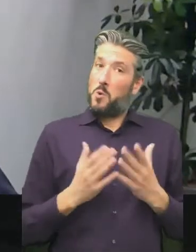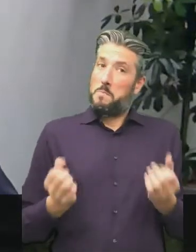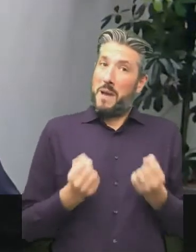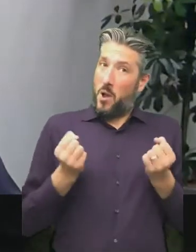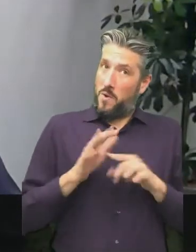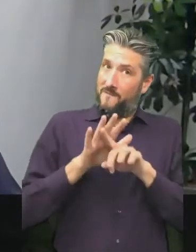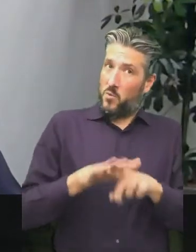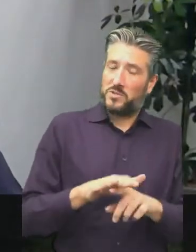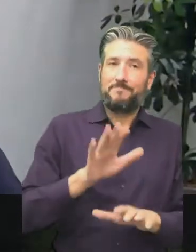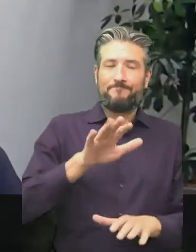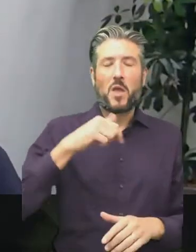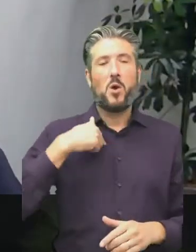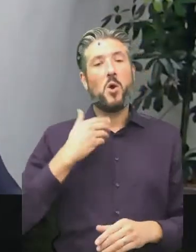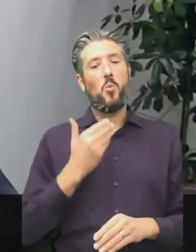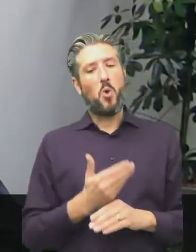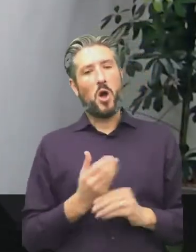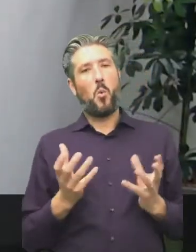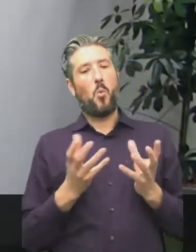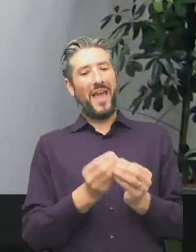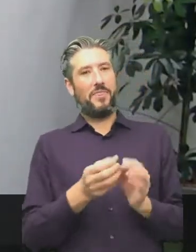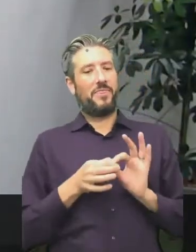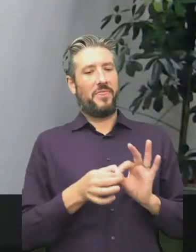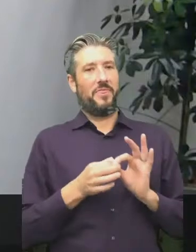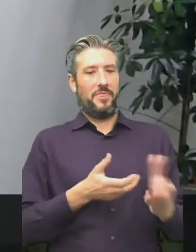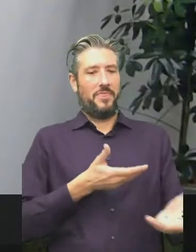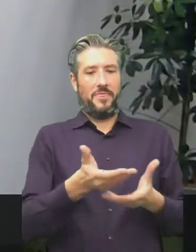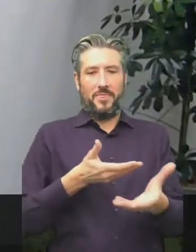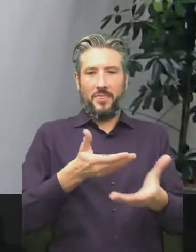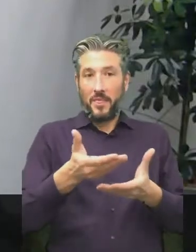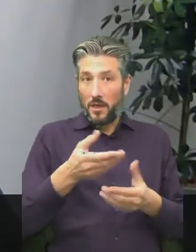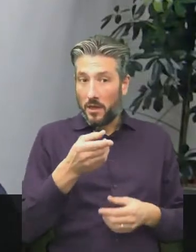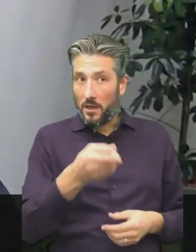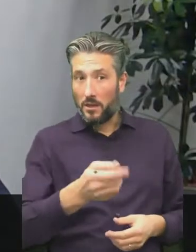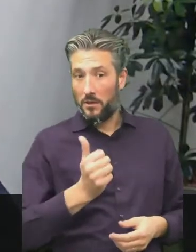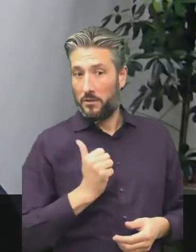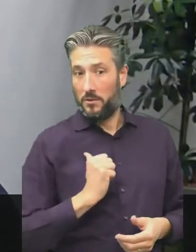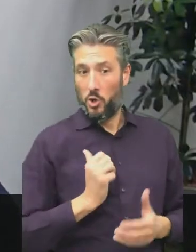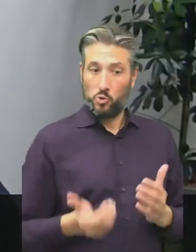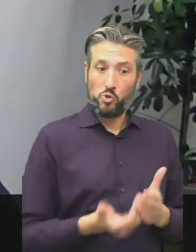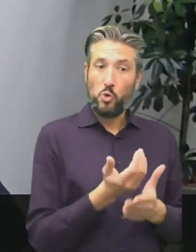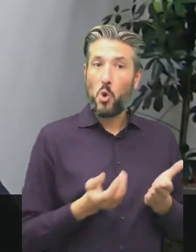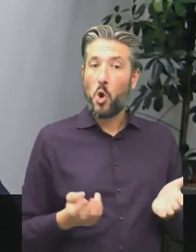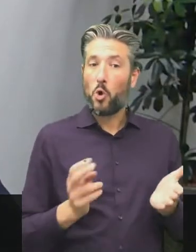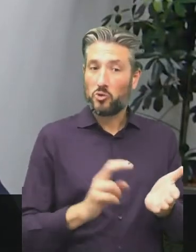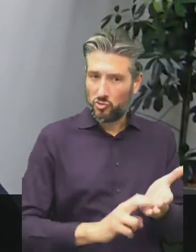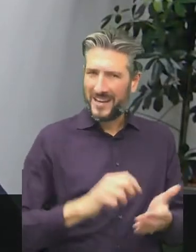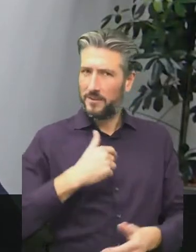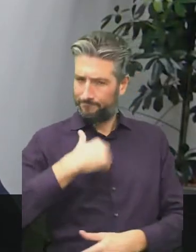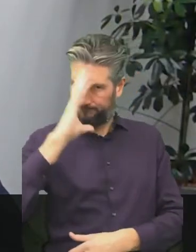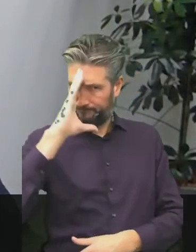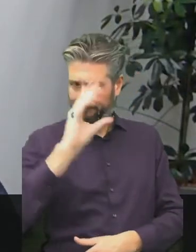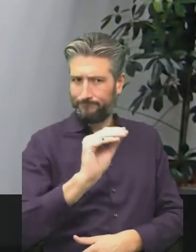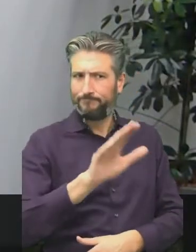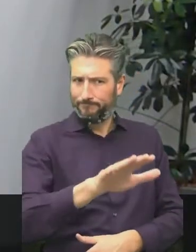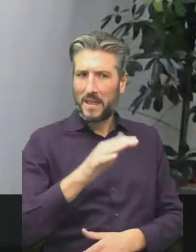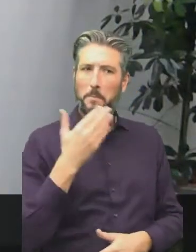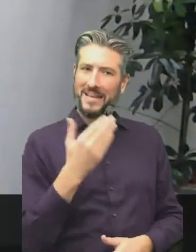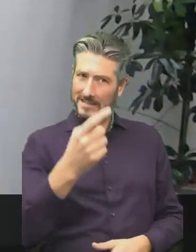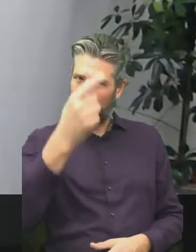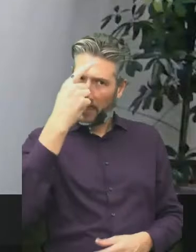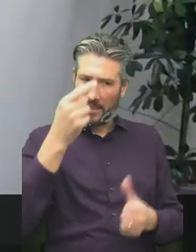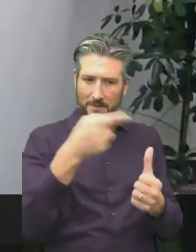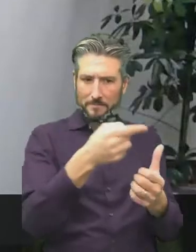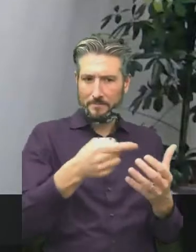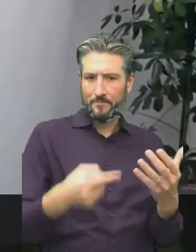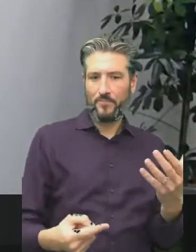when it comes to them renewing their contracts or amending their contracts, rectify us being bottom of the league table. And one of the ways we've